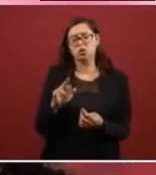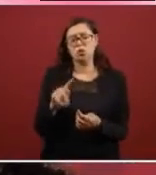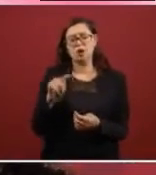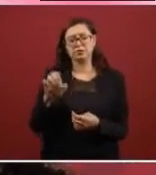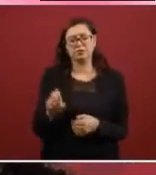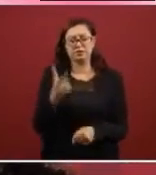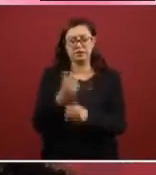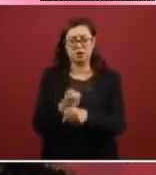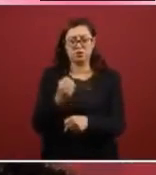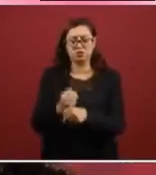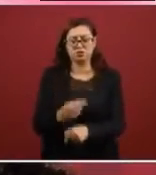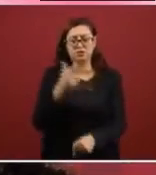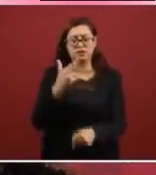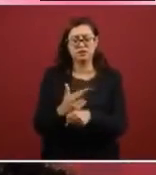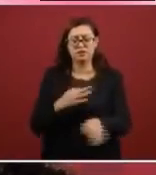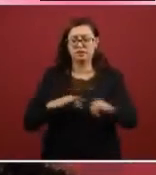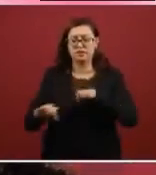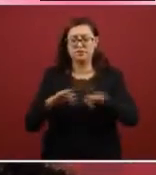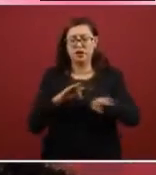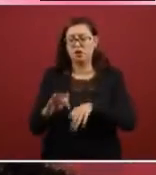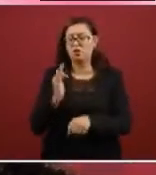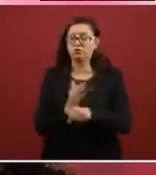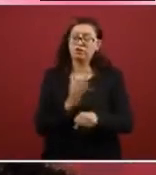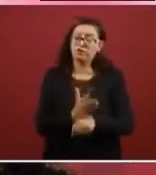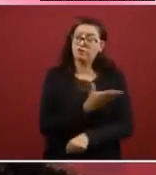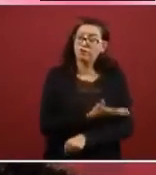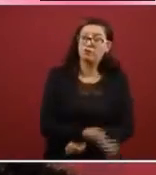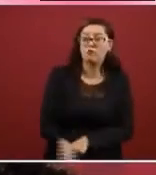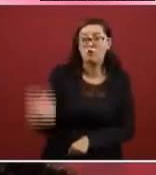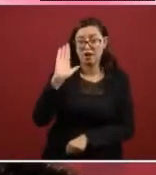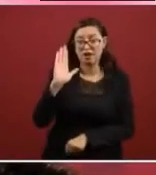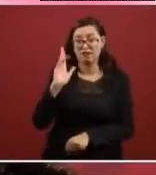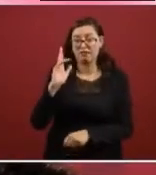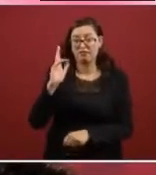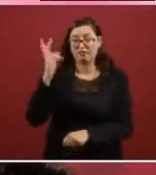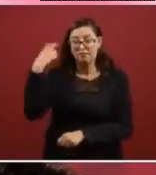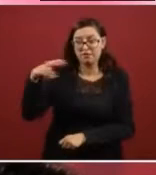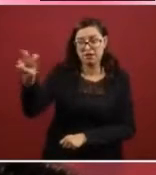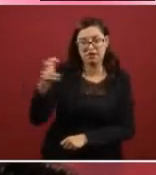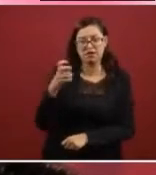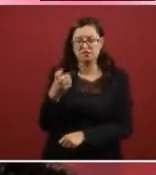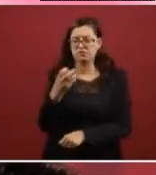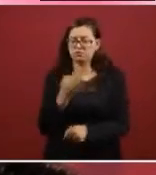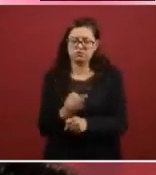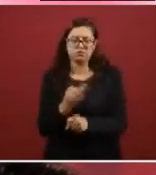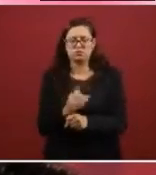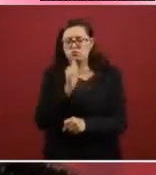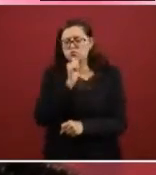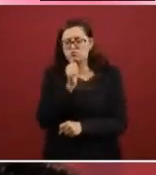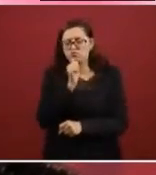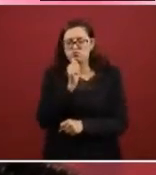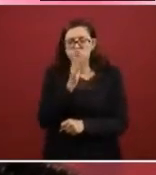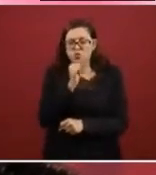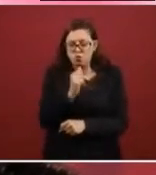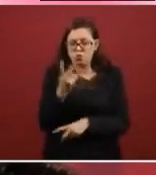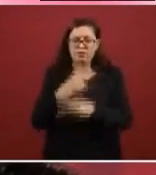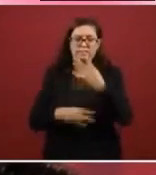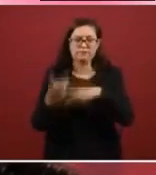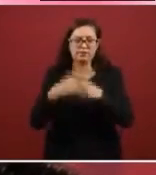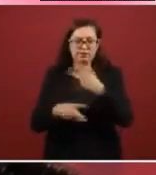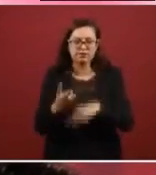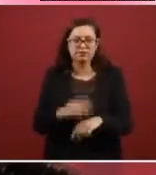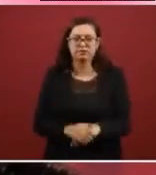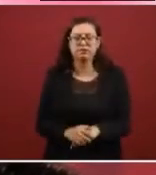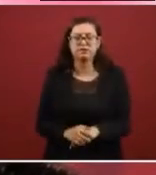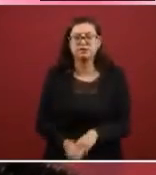está haciendo un recorrido y por eso vamos a acompañar. He's not here today because he's el informe not doing a cargo de él something. Es que tienen el apoyo ya a